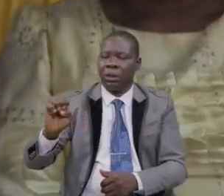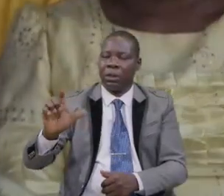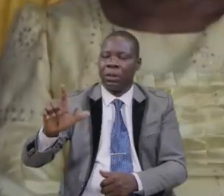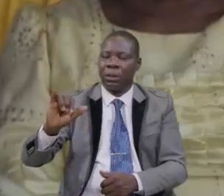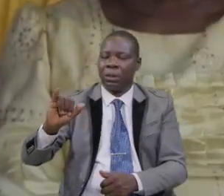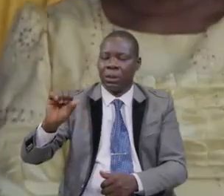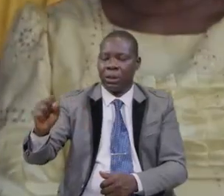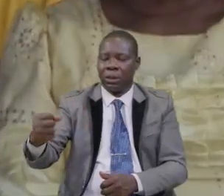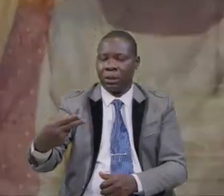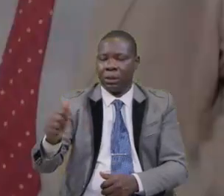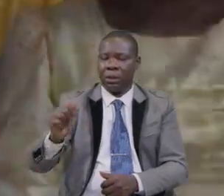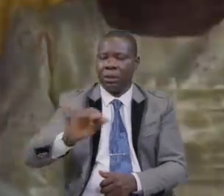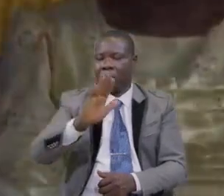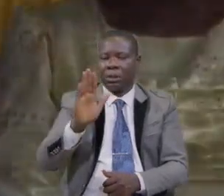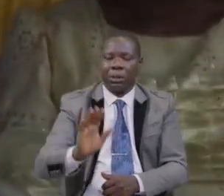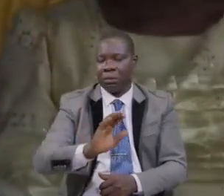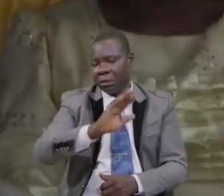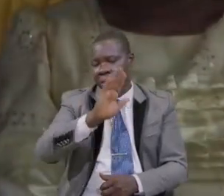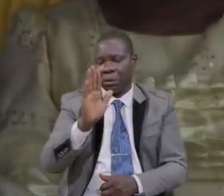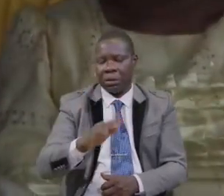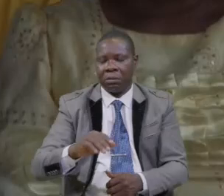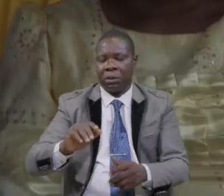never turned back.